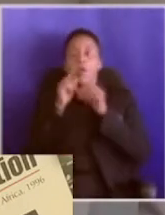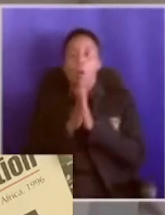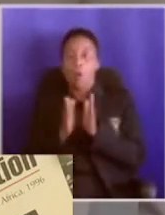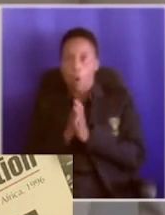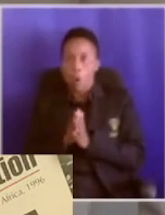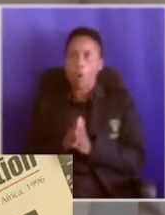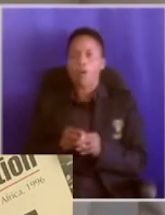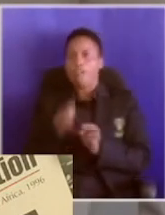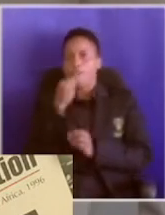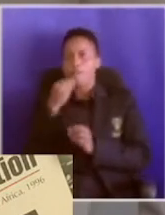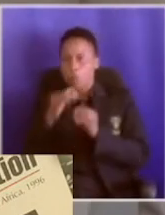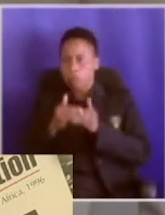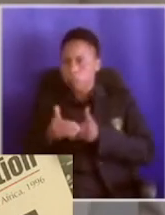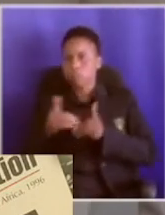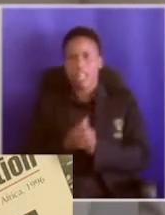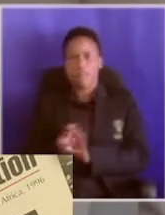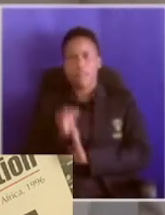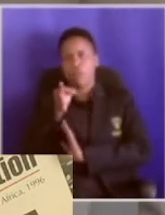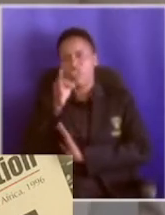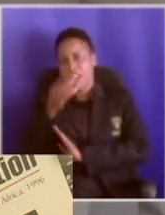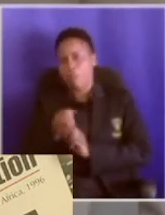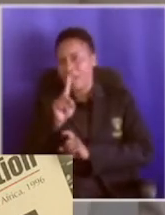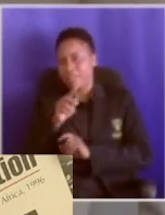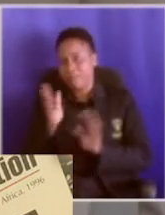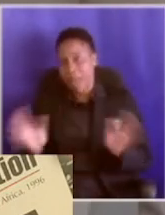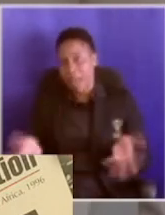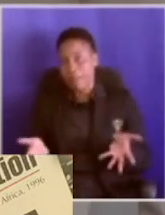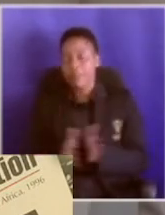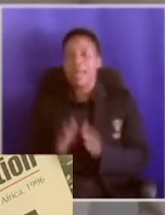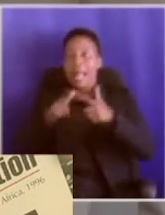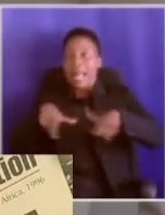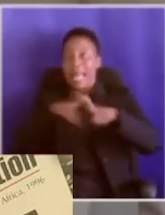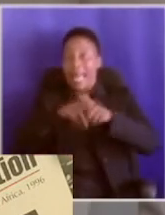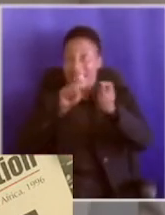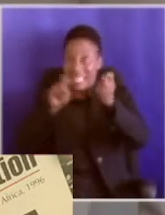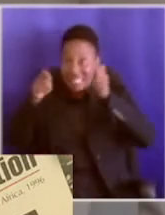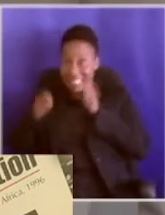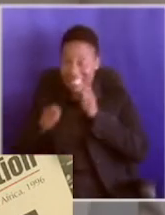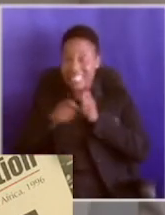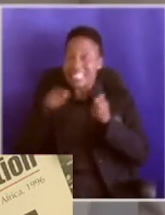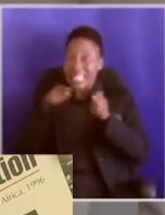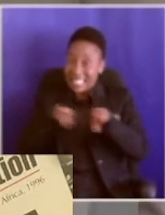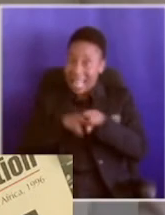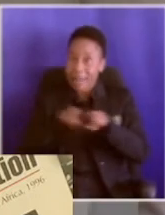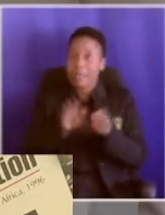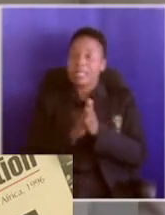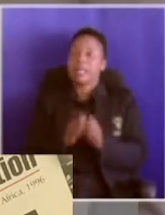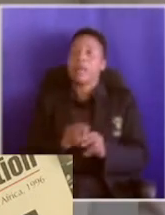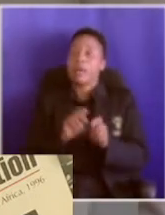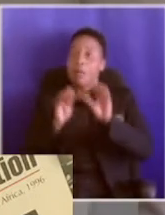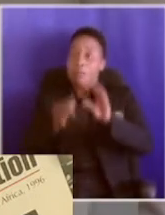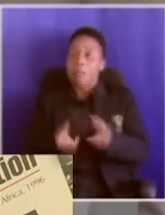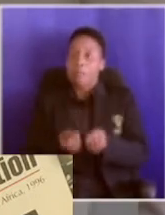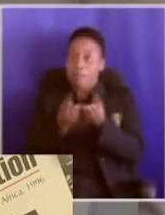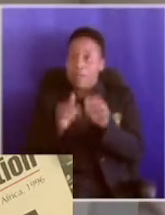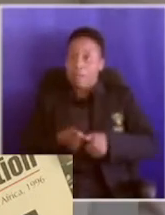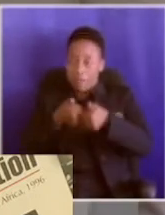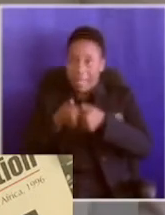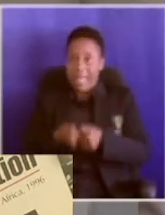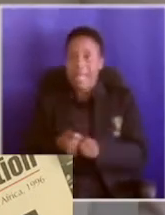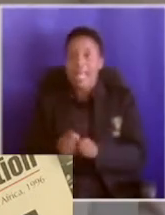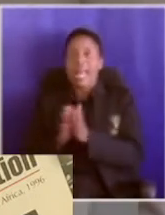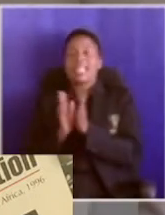unpredictable future. Land reform, what is also referred to as redistribution, and security of tenure are